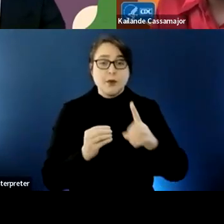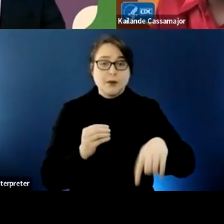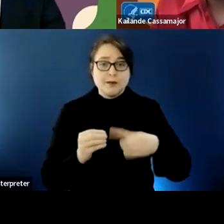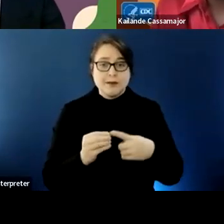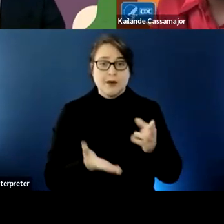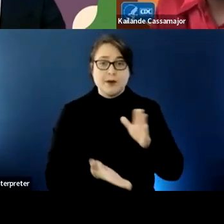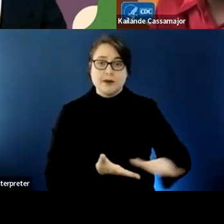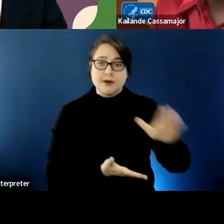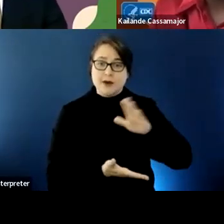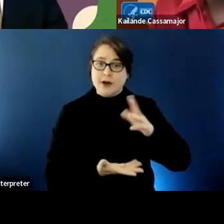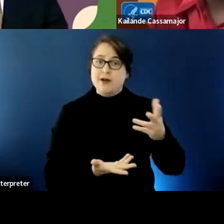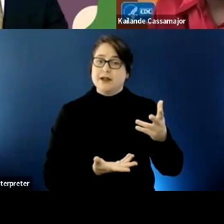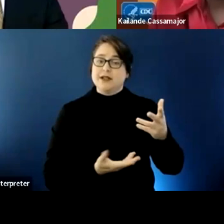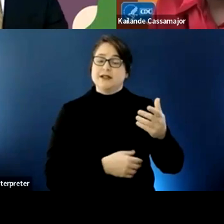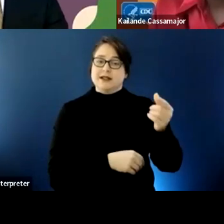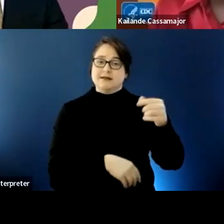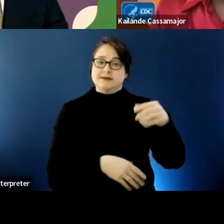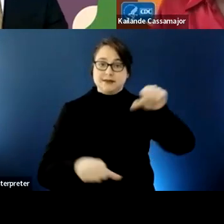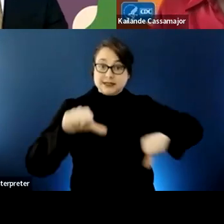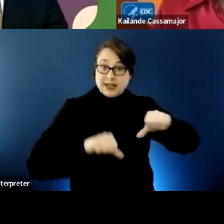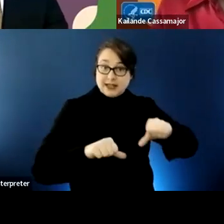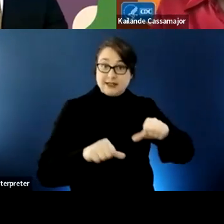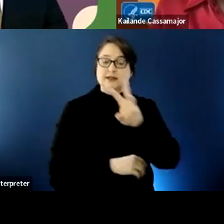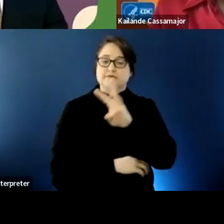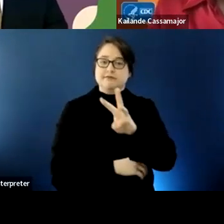DRPH program at JSU, please go to